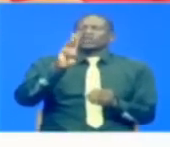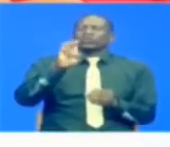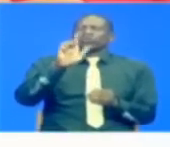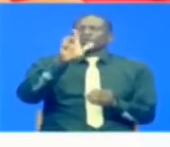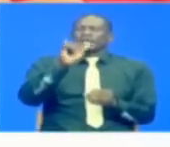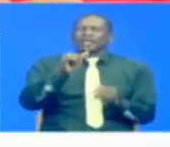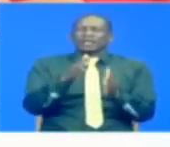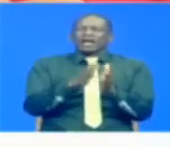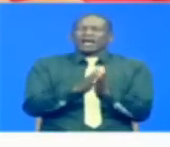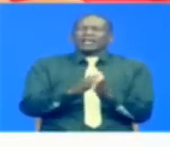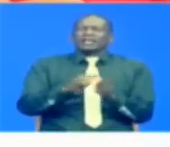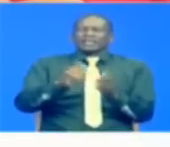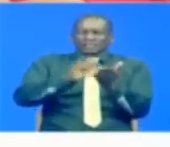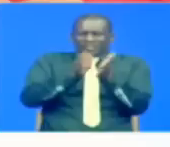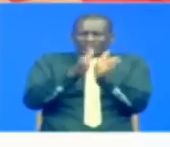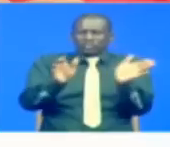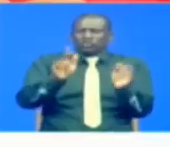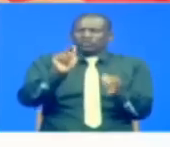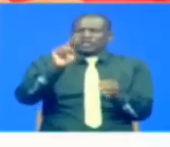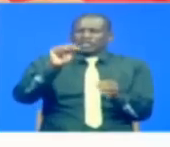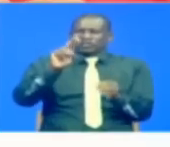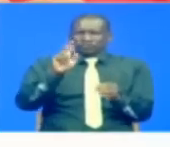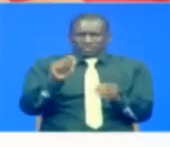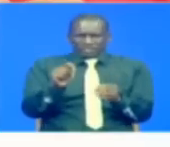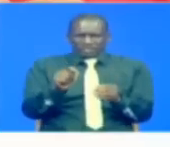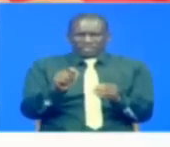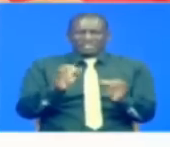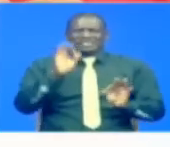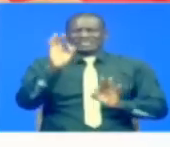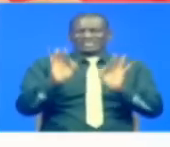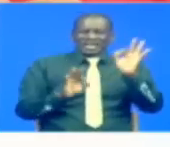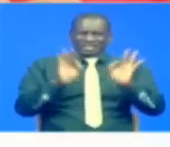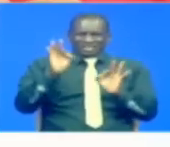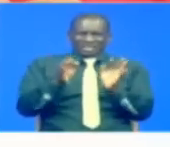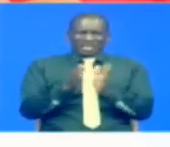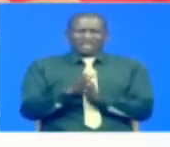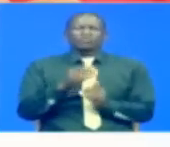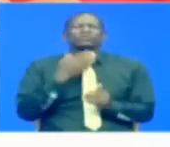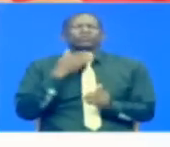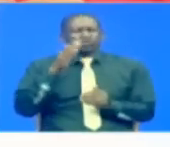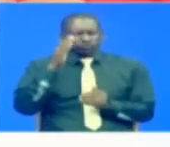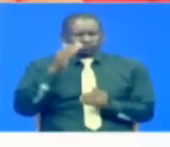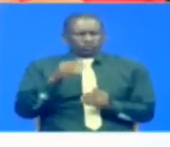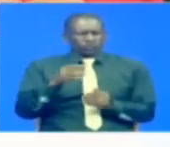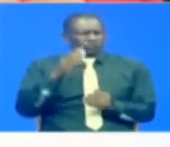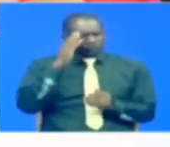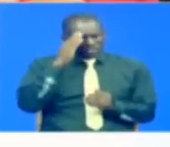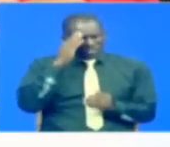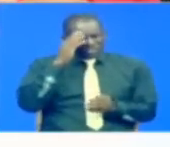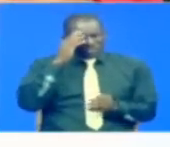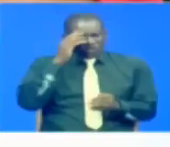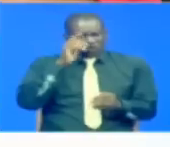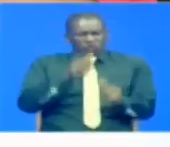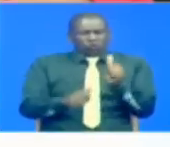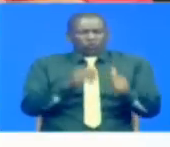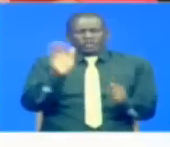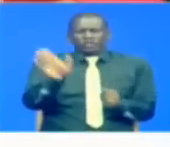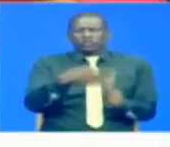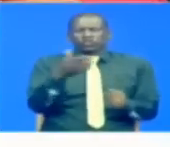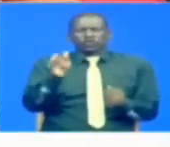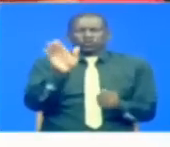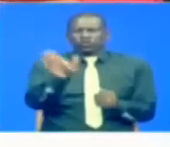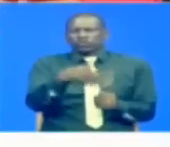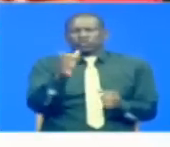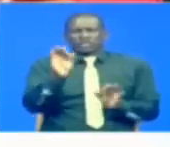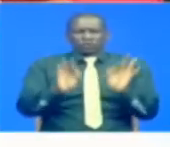Sosion of Nut. Actually, Nut was joining Kotu earlier today. And we wanted you to figure out what they were dancing to, which tune they were dancing to. And